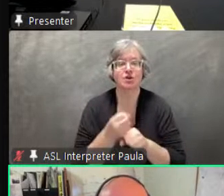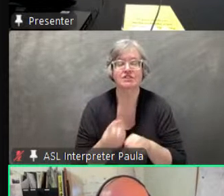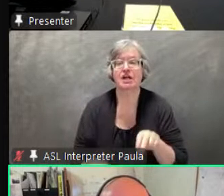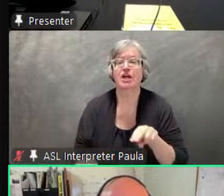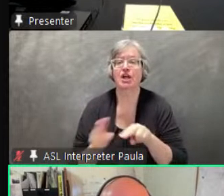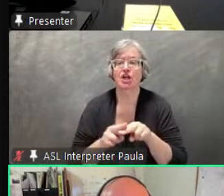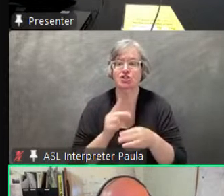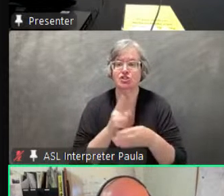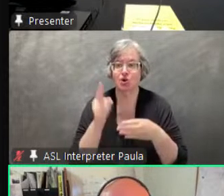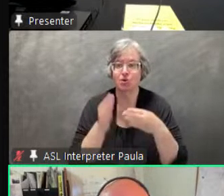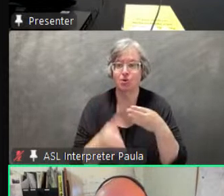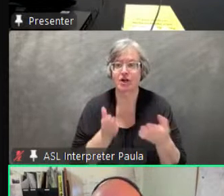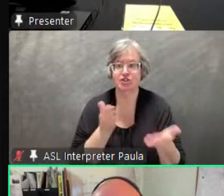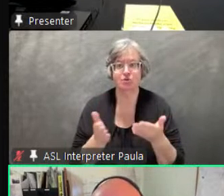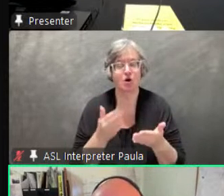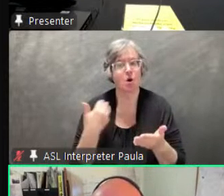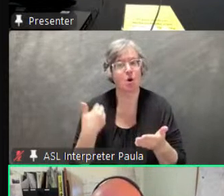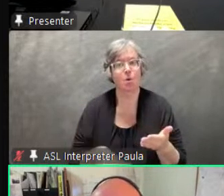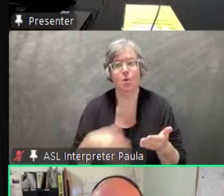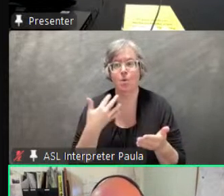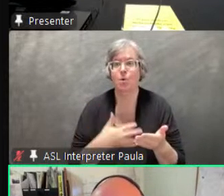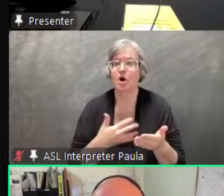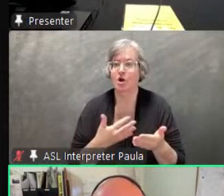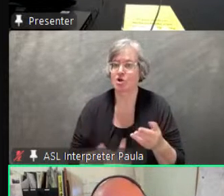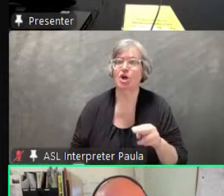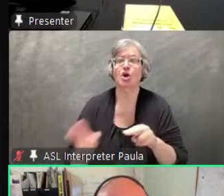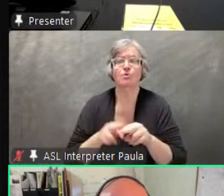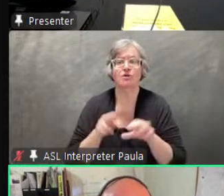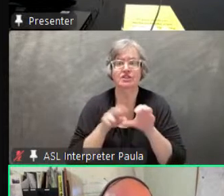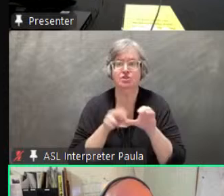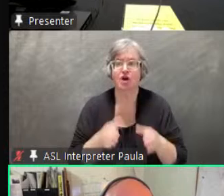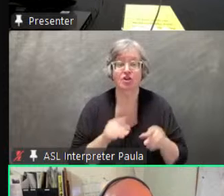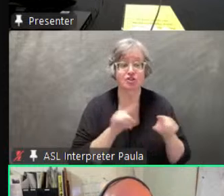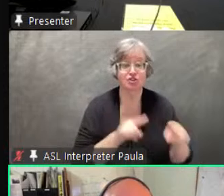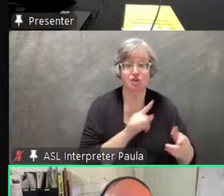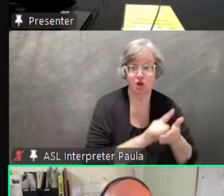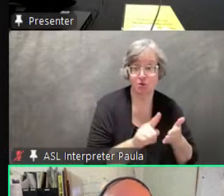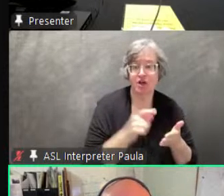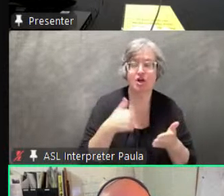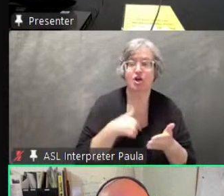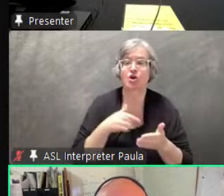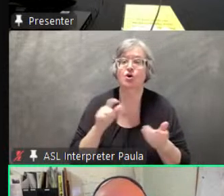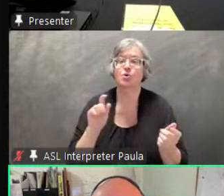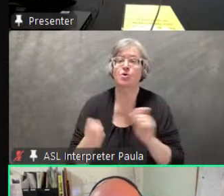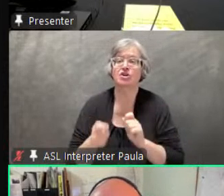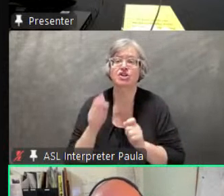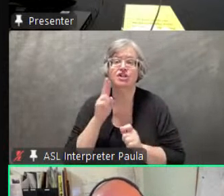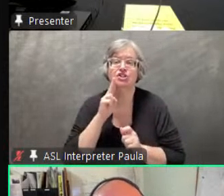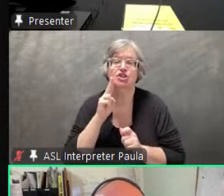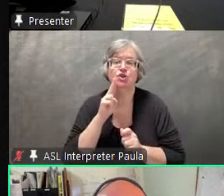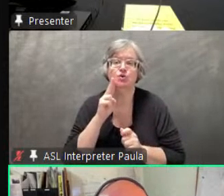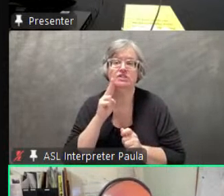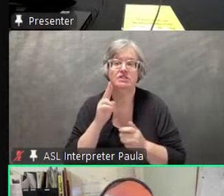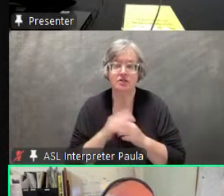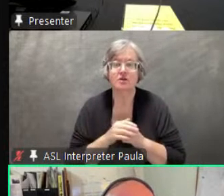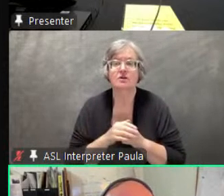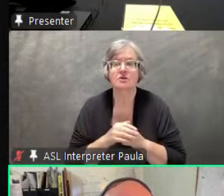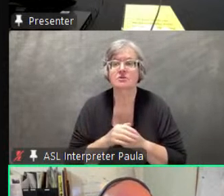service is a huge ridership boost across the week. When we did the redesign of the Houston network way back in